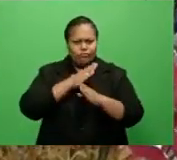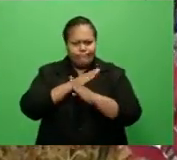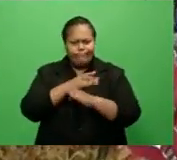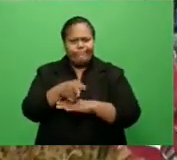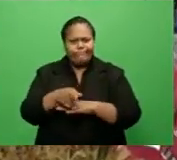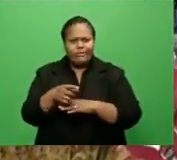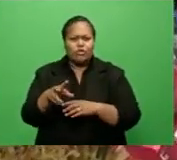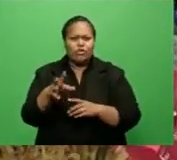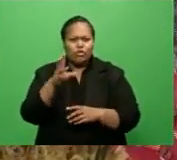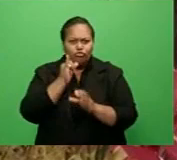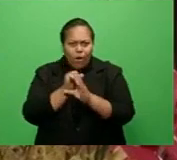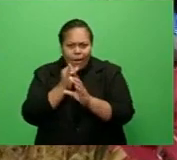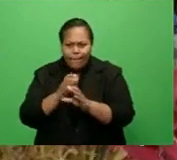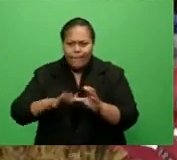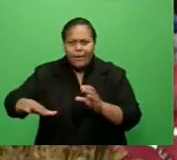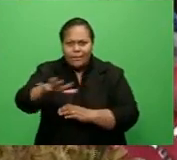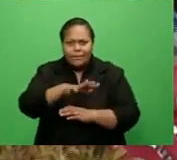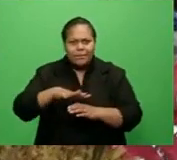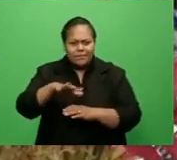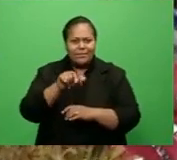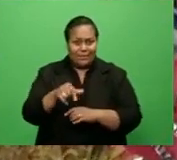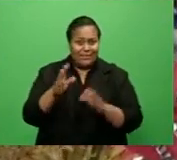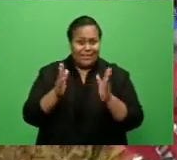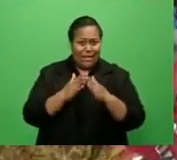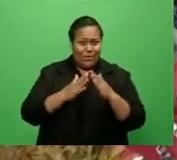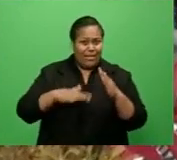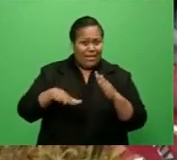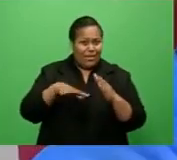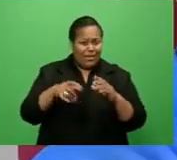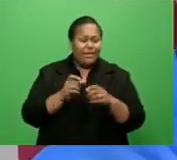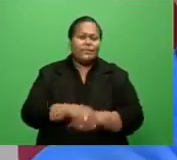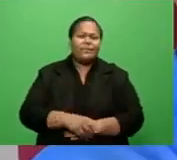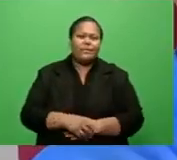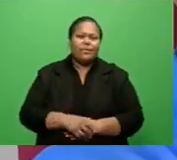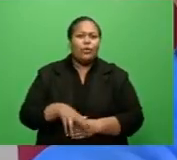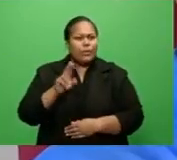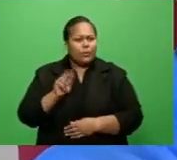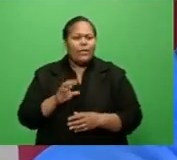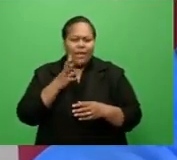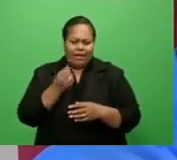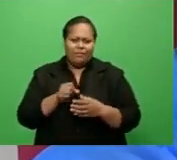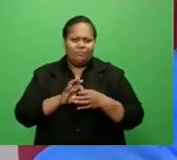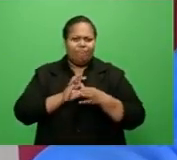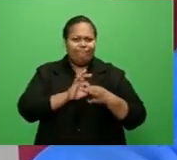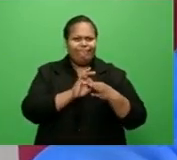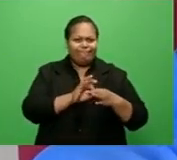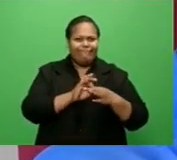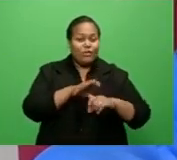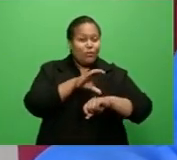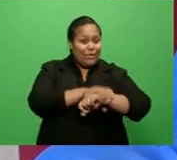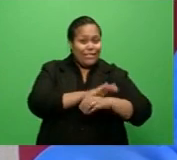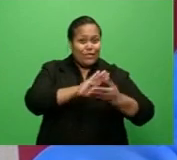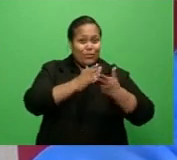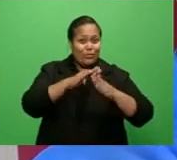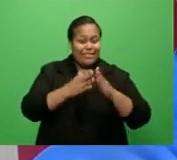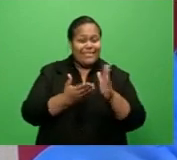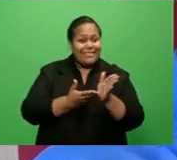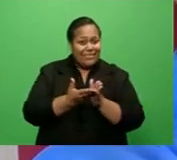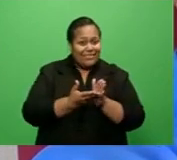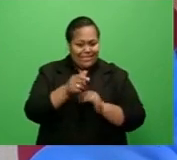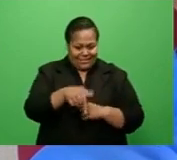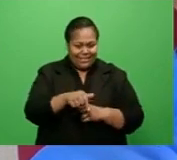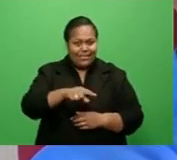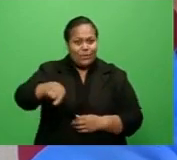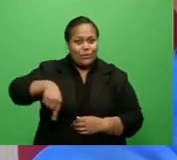is one of the main goals of the Council. We have a very close assistance with the Police Community Service here in